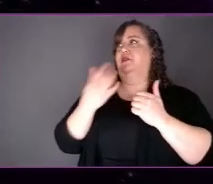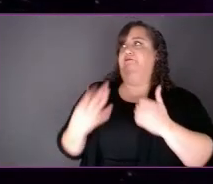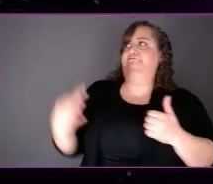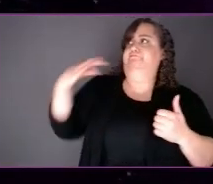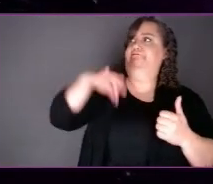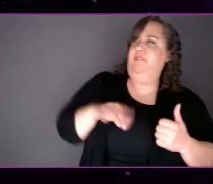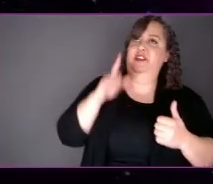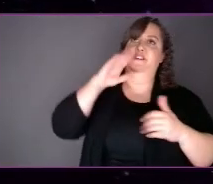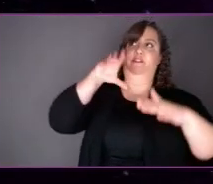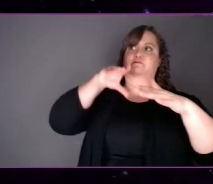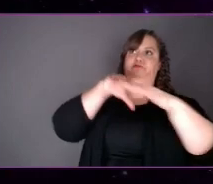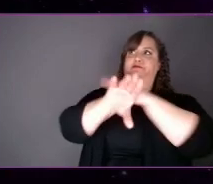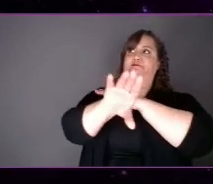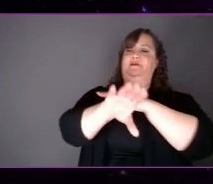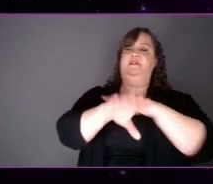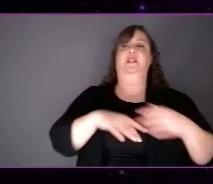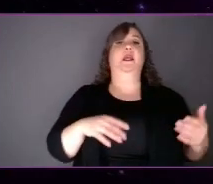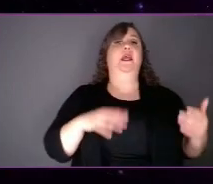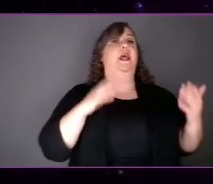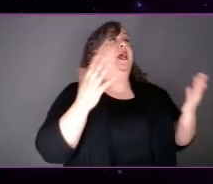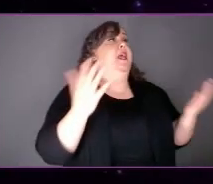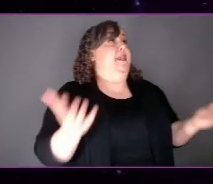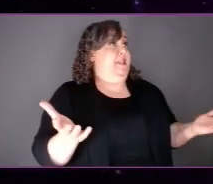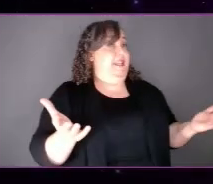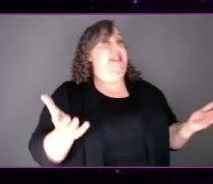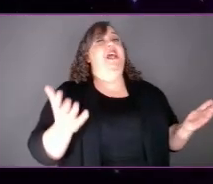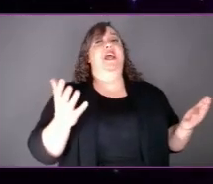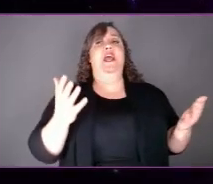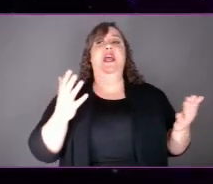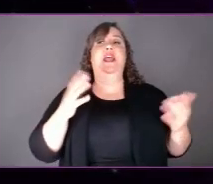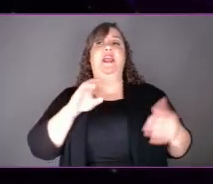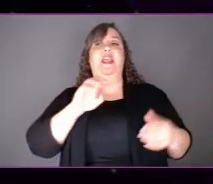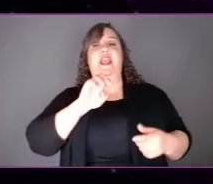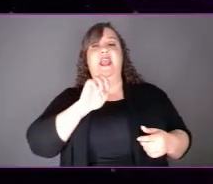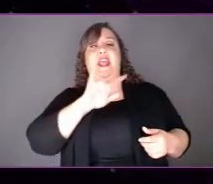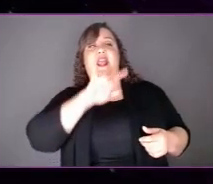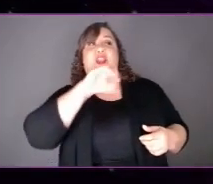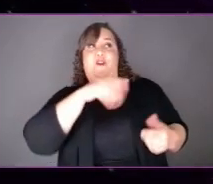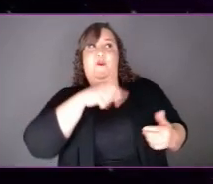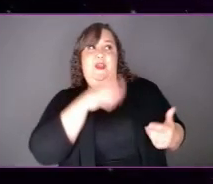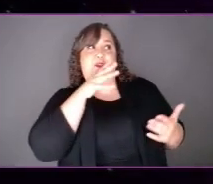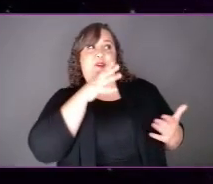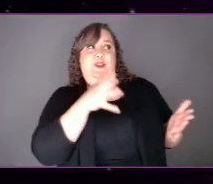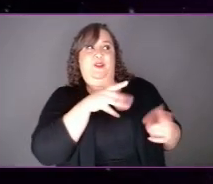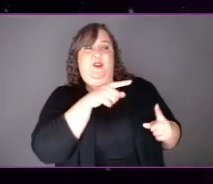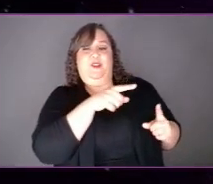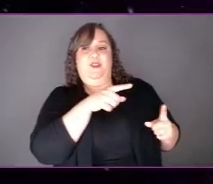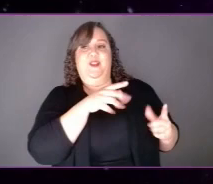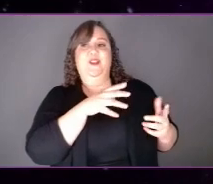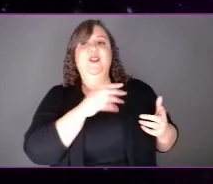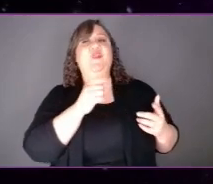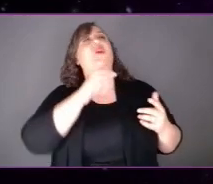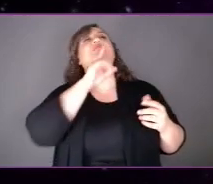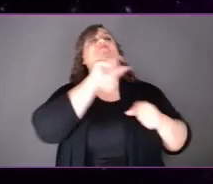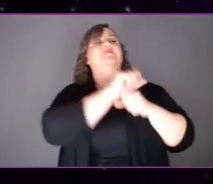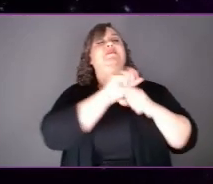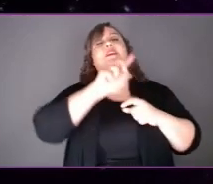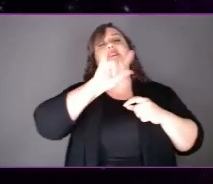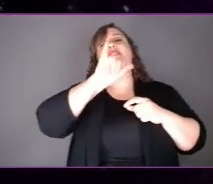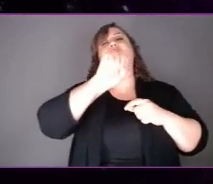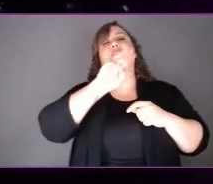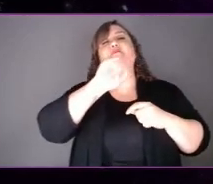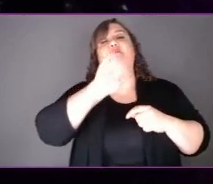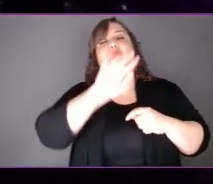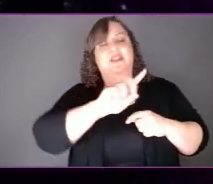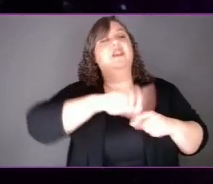Yeah, I'm going to put the ball back in your court on this one, my friend. I really encourage you to go out and look at what your real